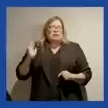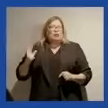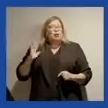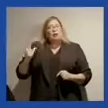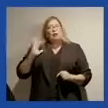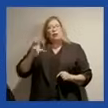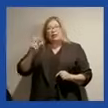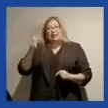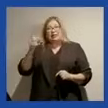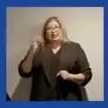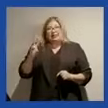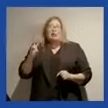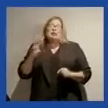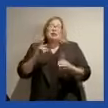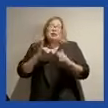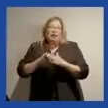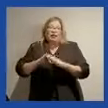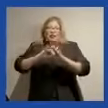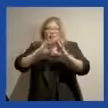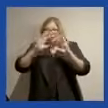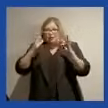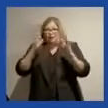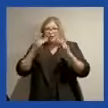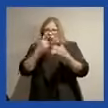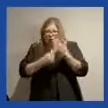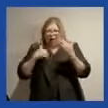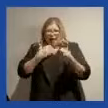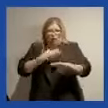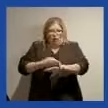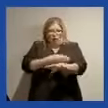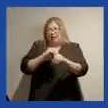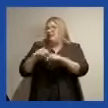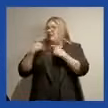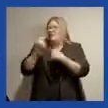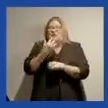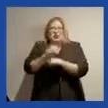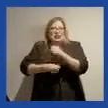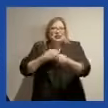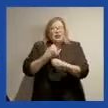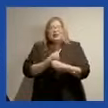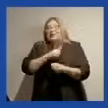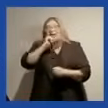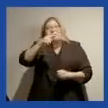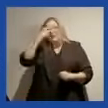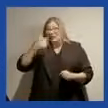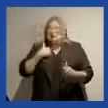but that's the haircut of the enhancements that we've made the last few years. Not because we